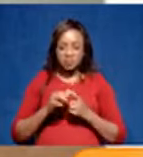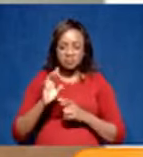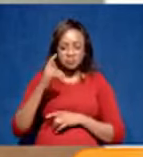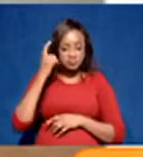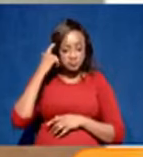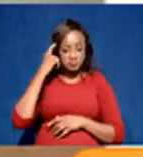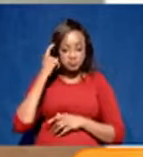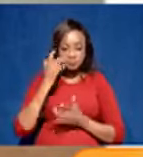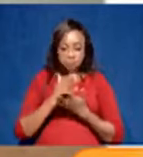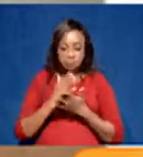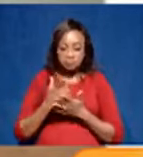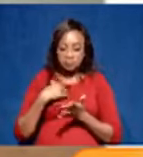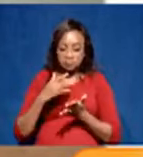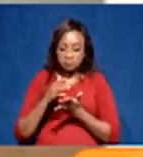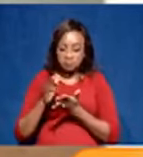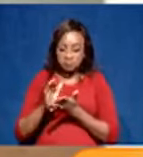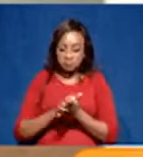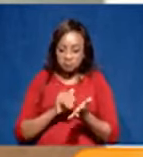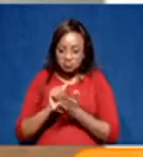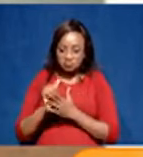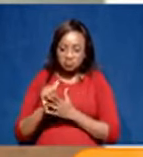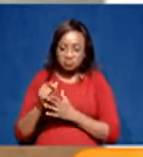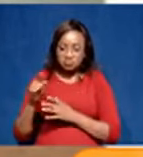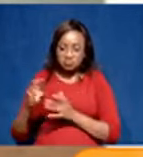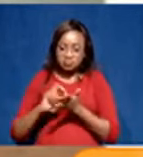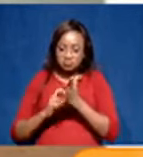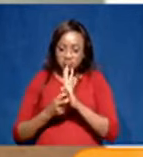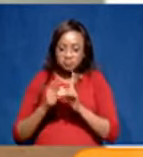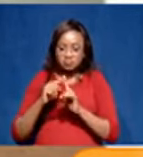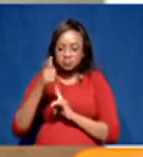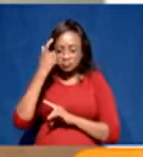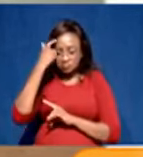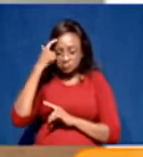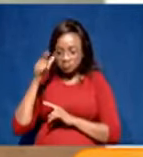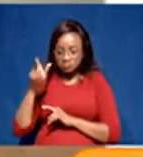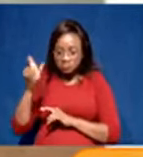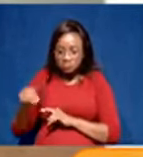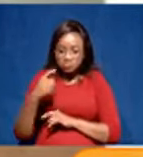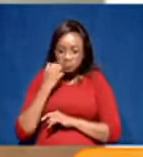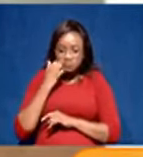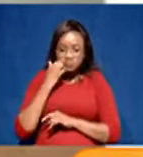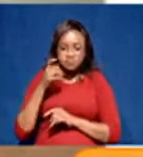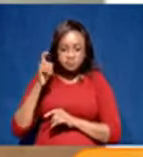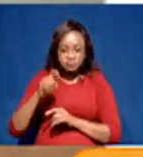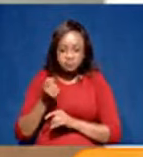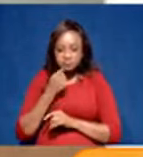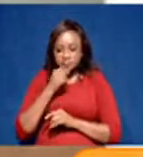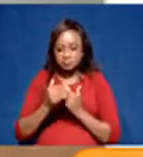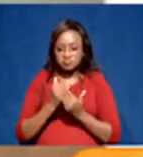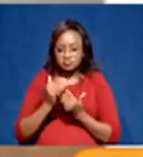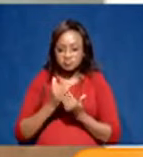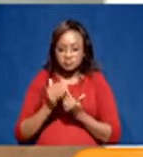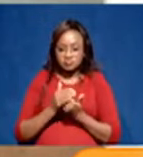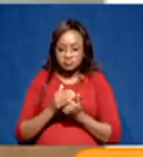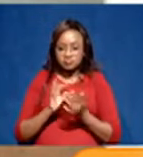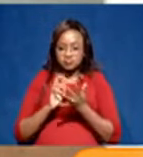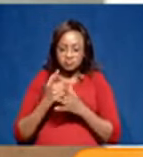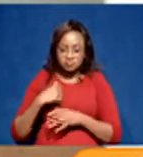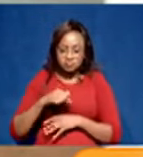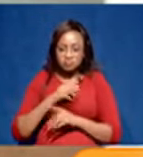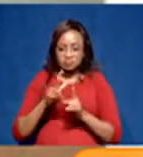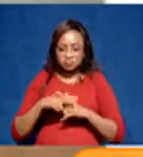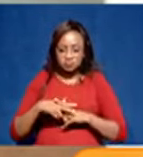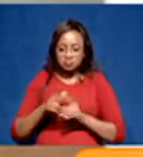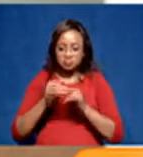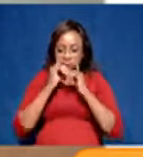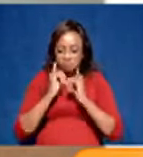vendor because it is lopsided, this patient still needs dialysis. So we have gone into fresh negotiations. And we